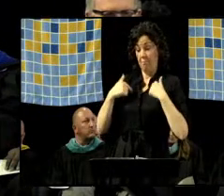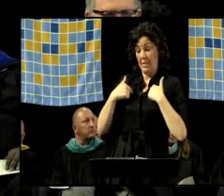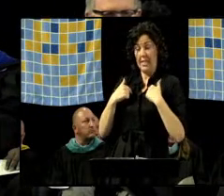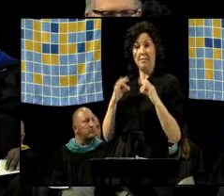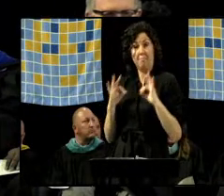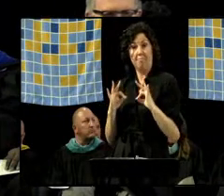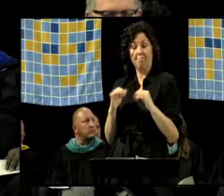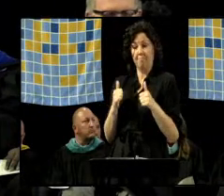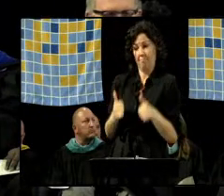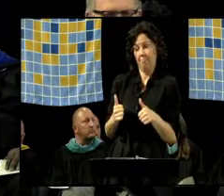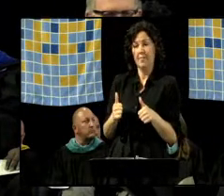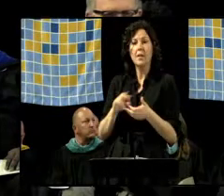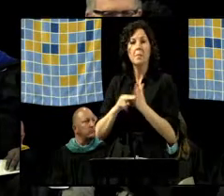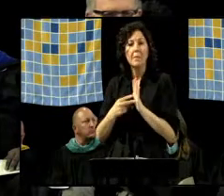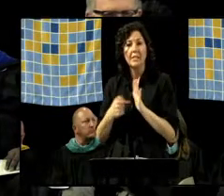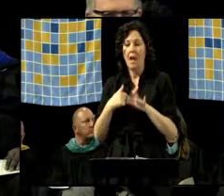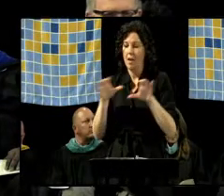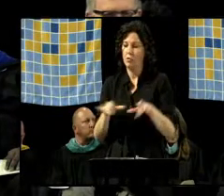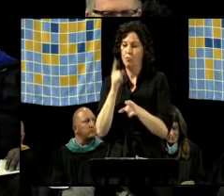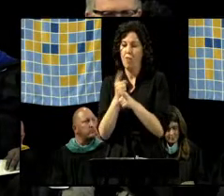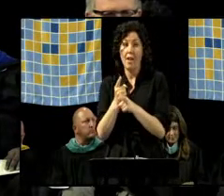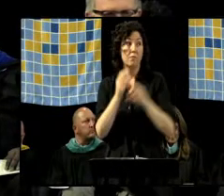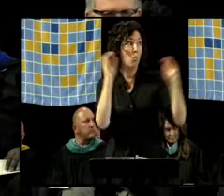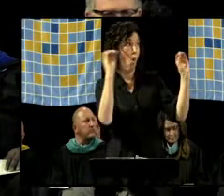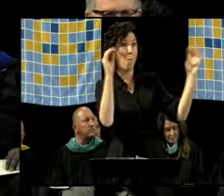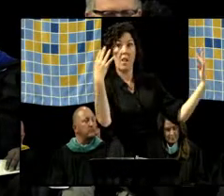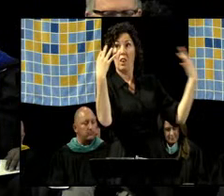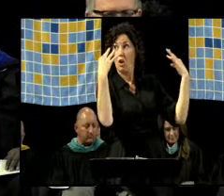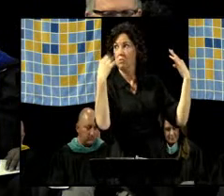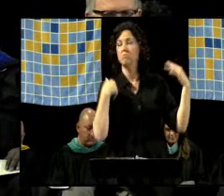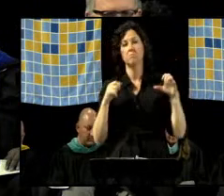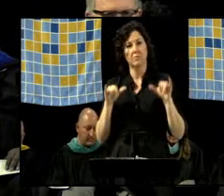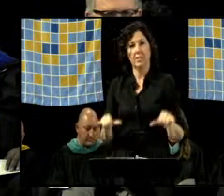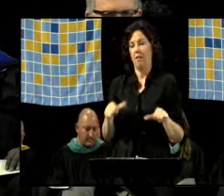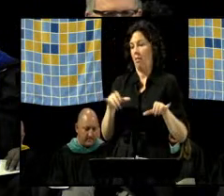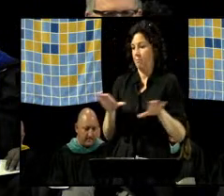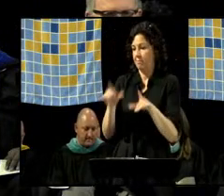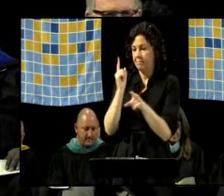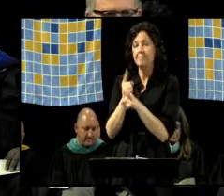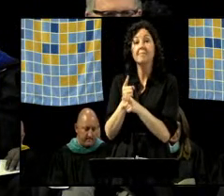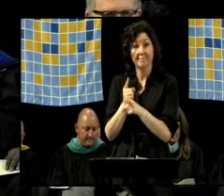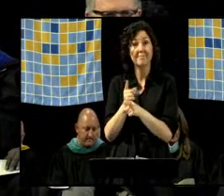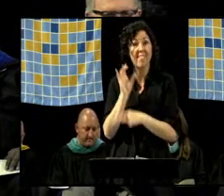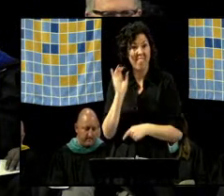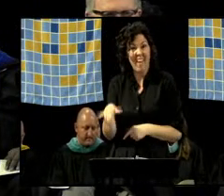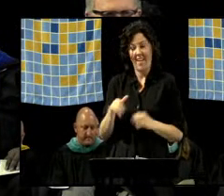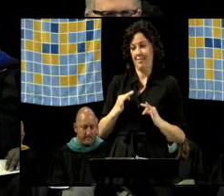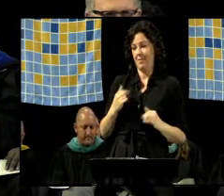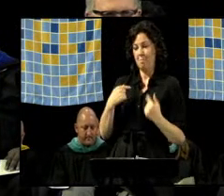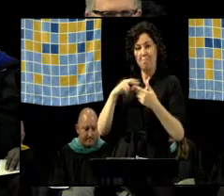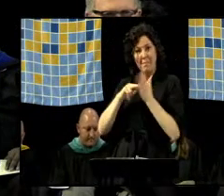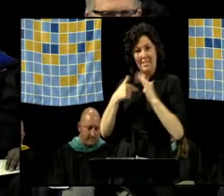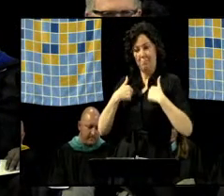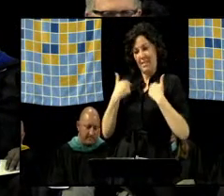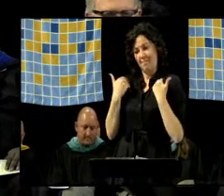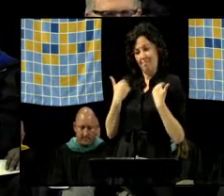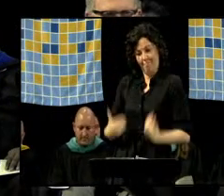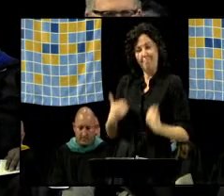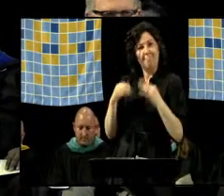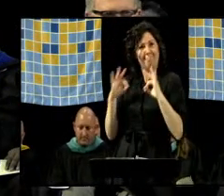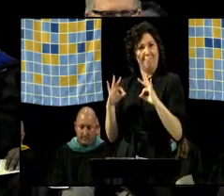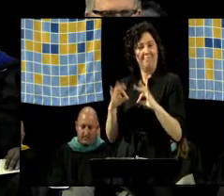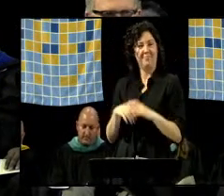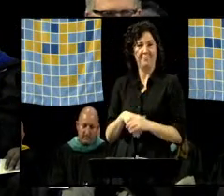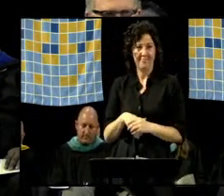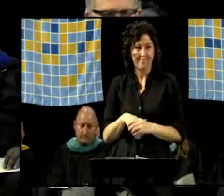The night before my grandfather passed, a hospice nurse commented to him that he was part of the greatest generation. He replied that